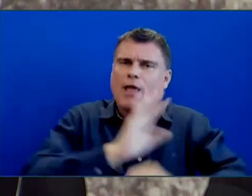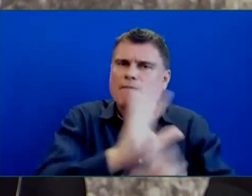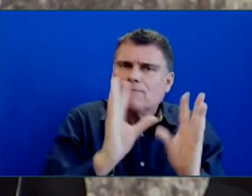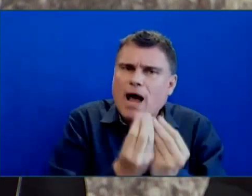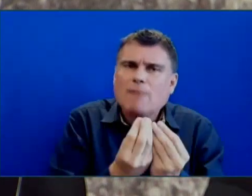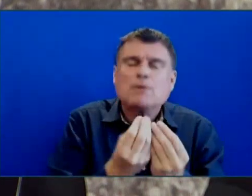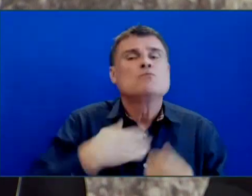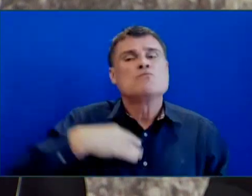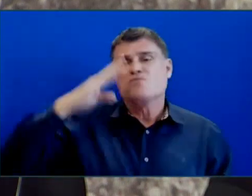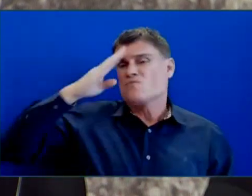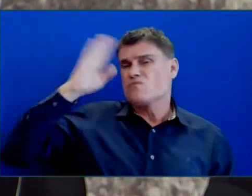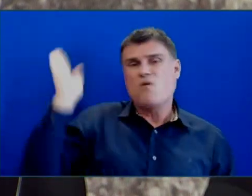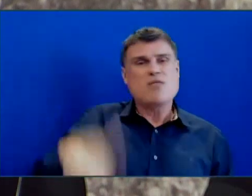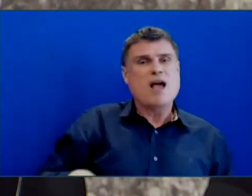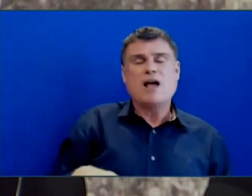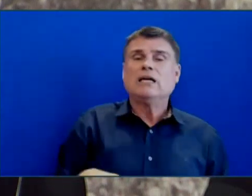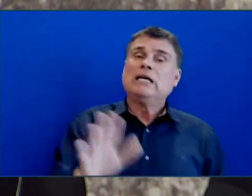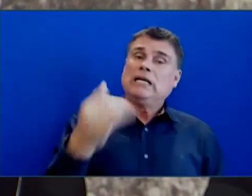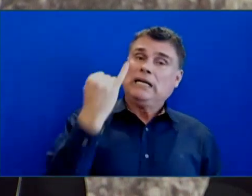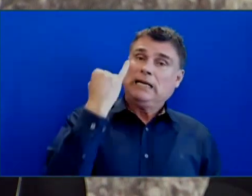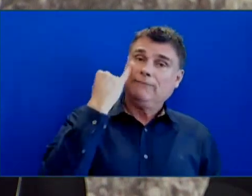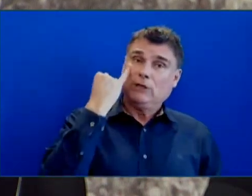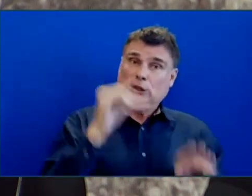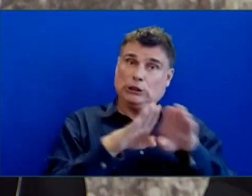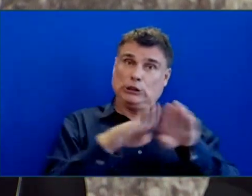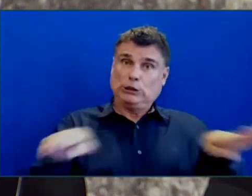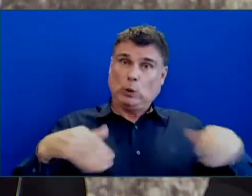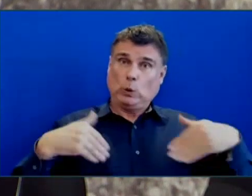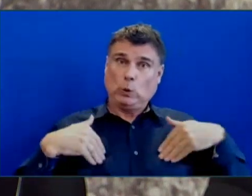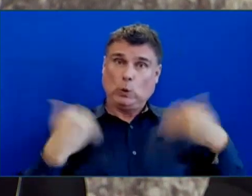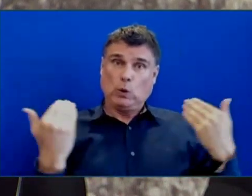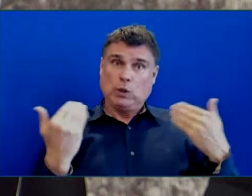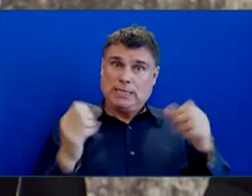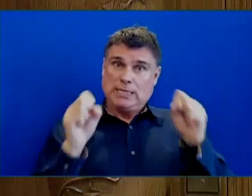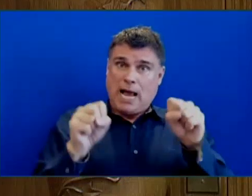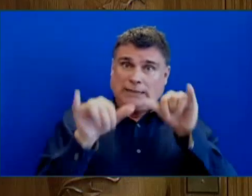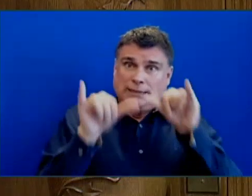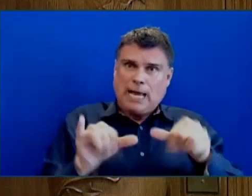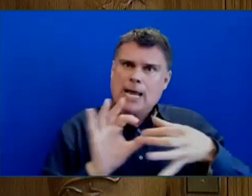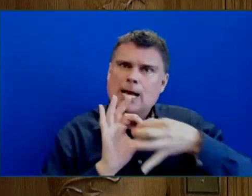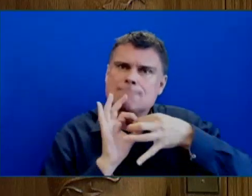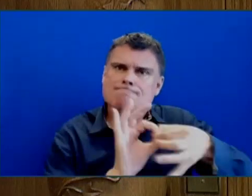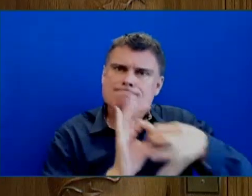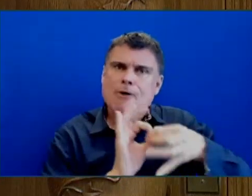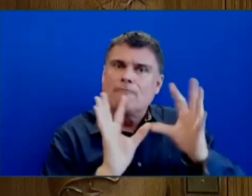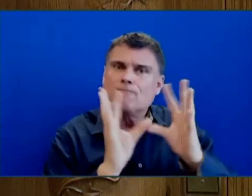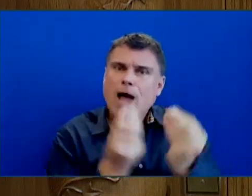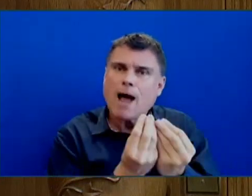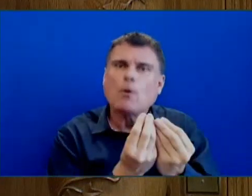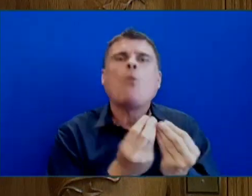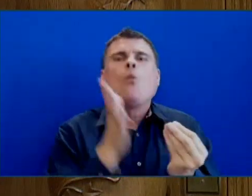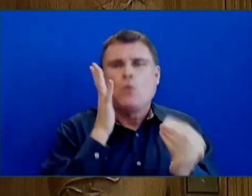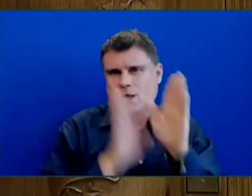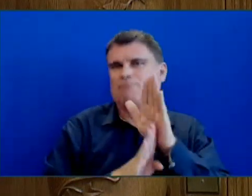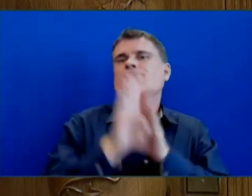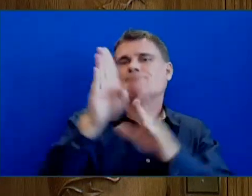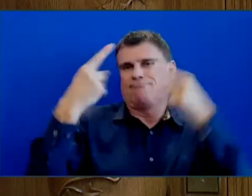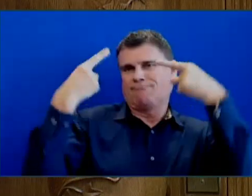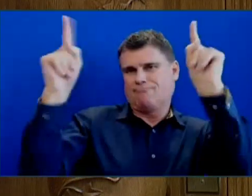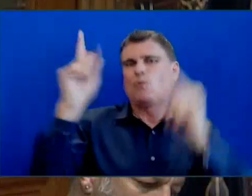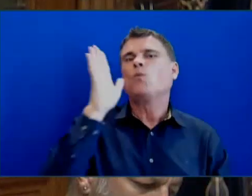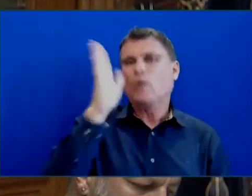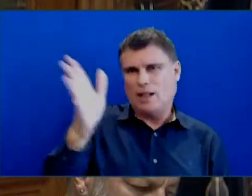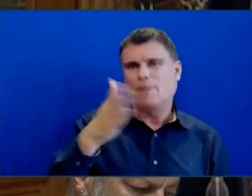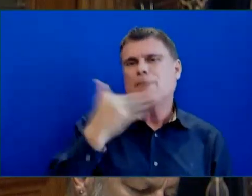much better and children and youth will be able to thrive. Leader of Third Party Supplemental. Thank you,